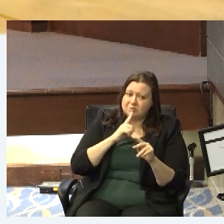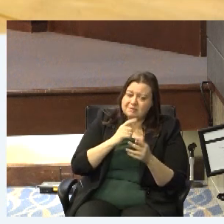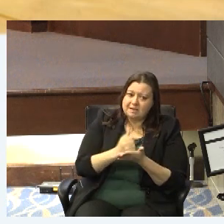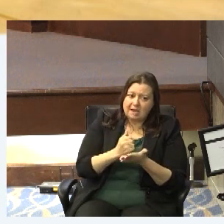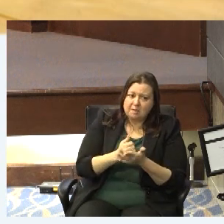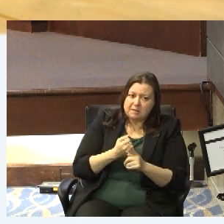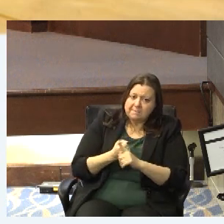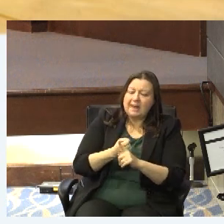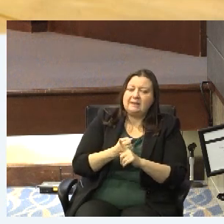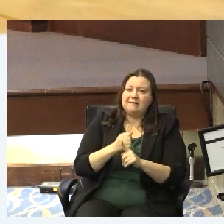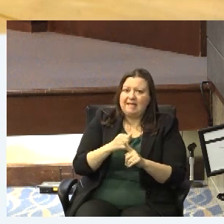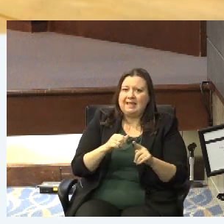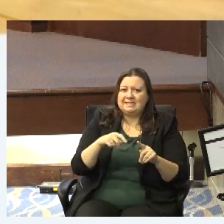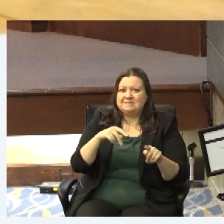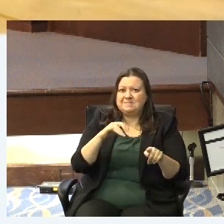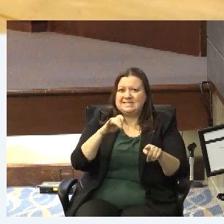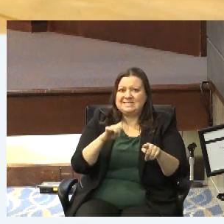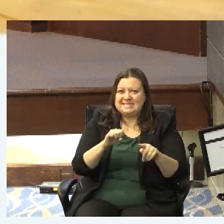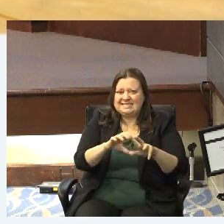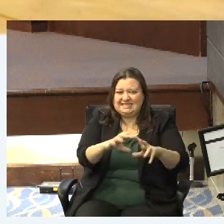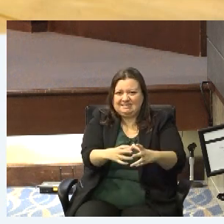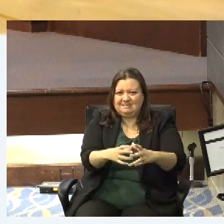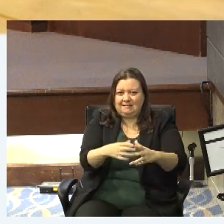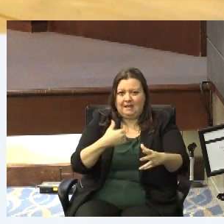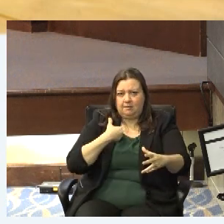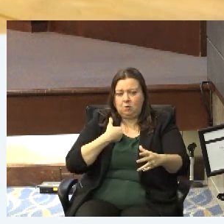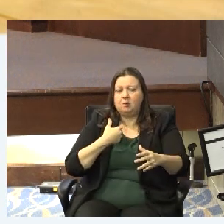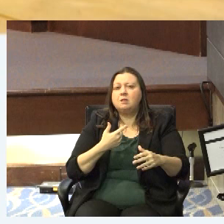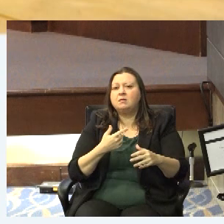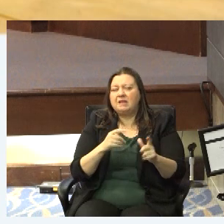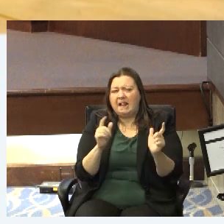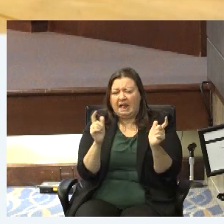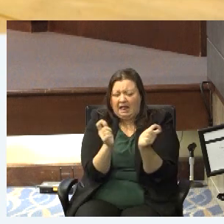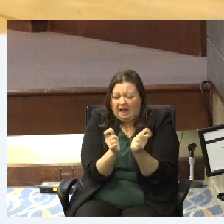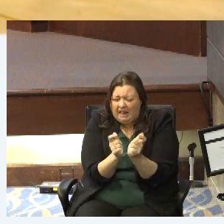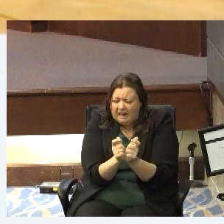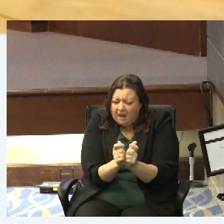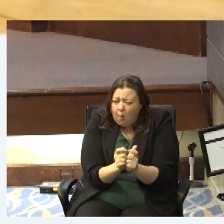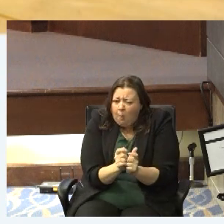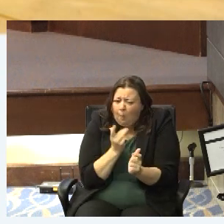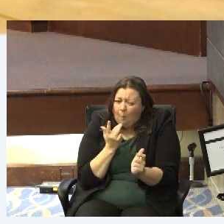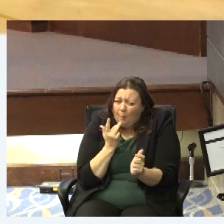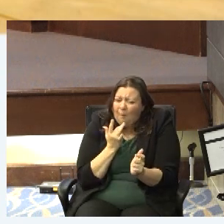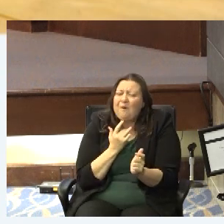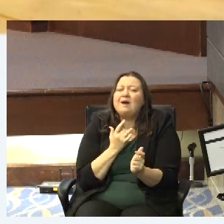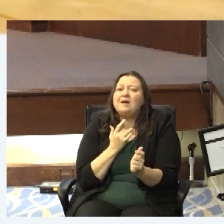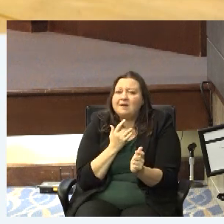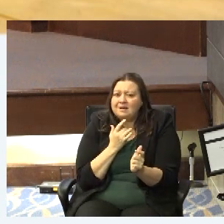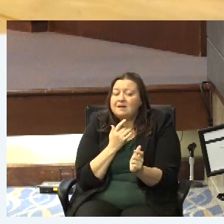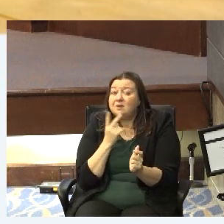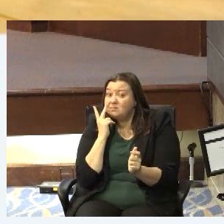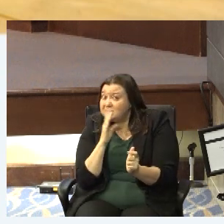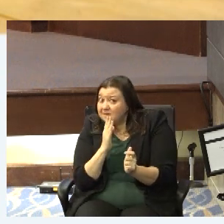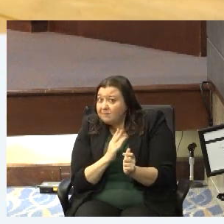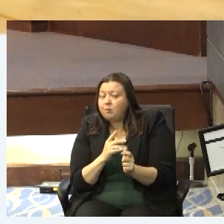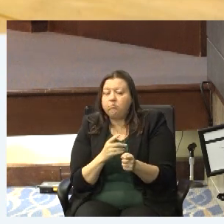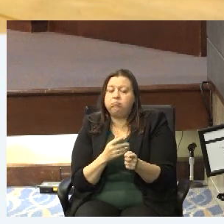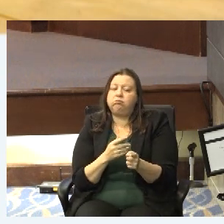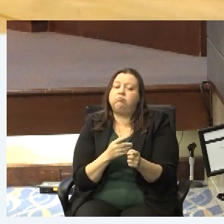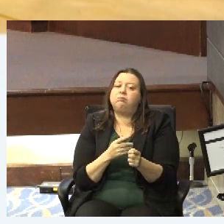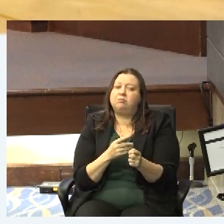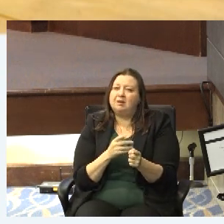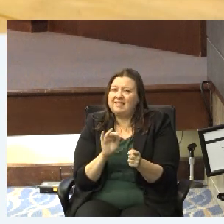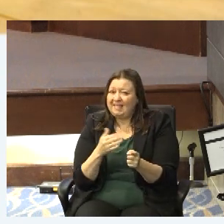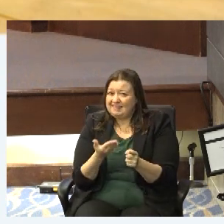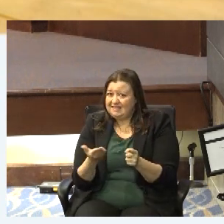dramatic impact that this species definitely needs. If you've never seen these guys, back to that theme